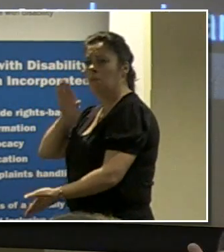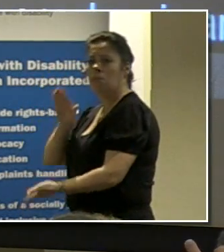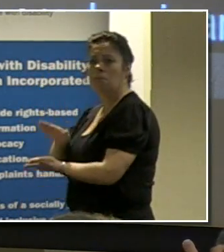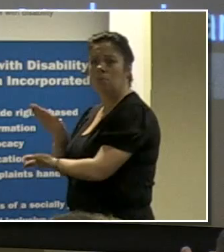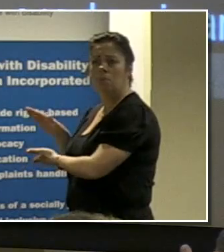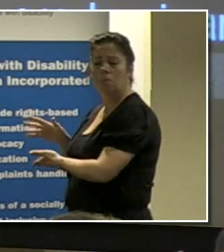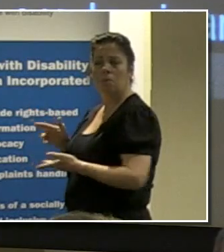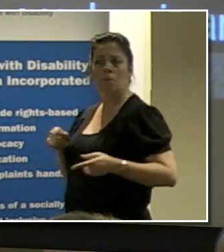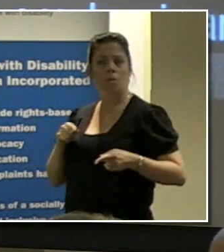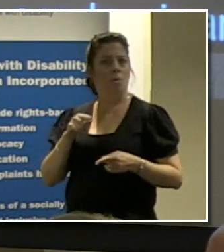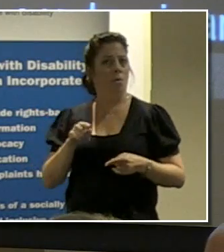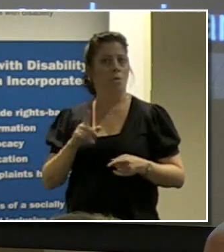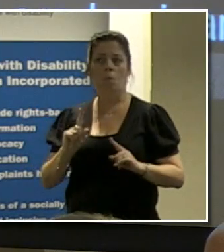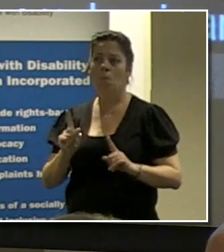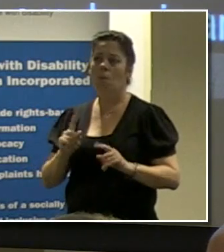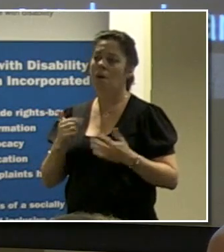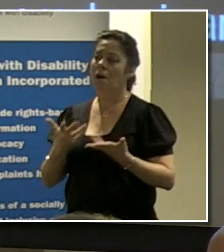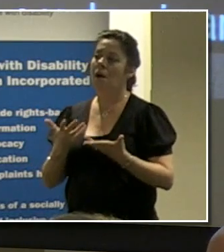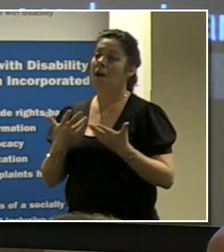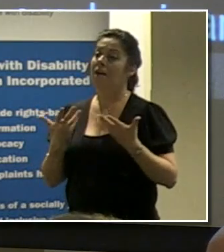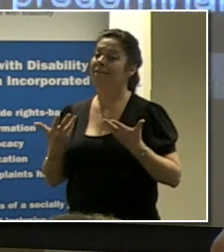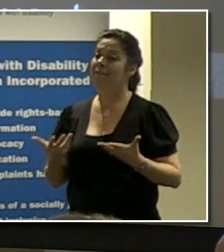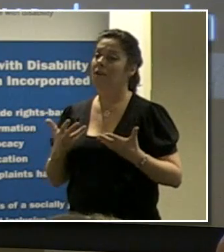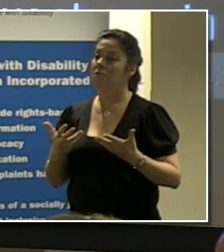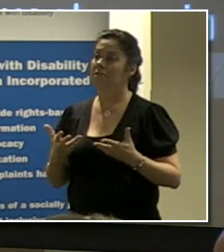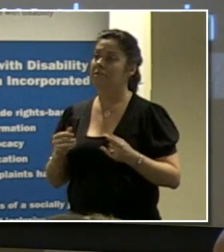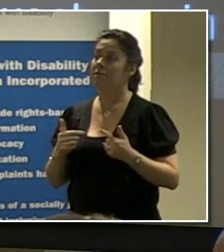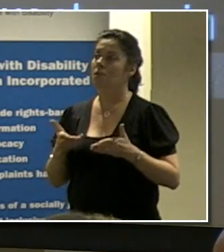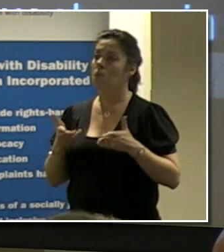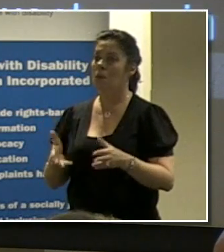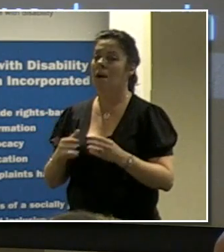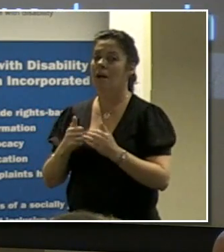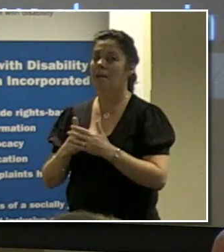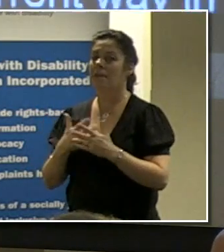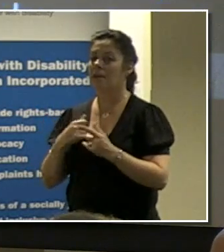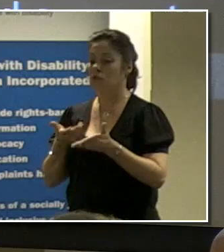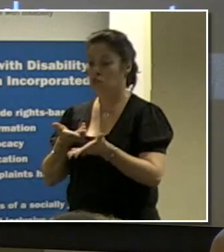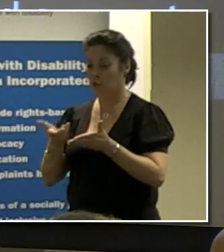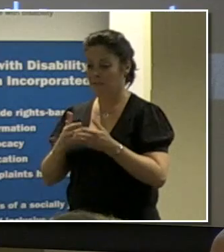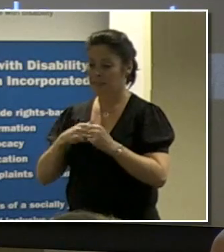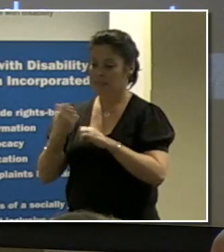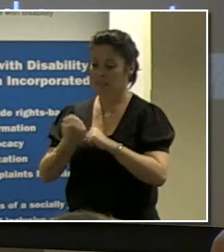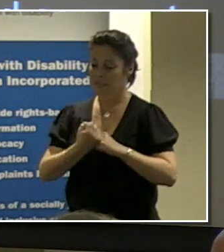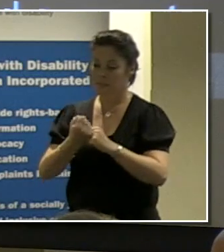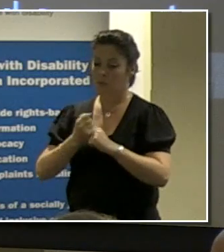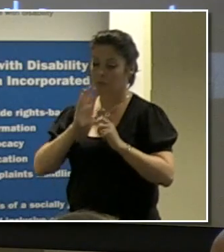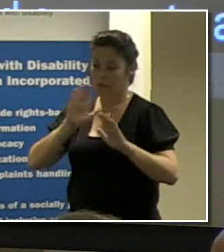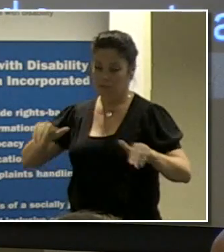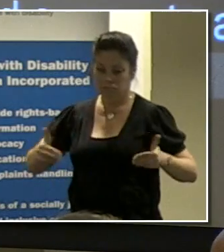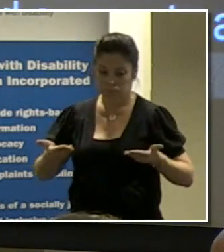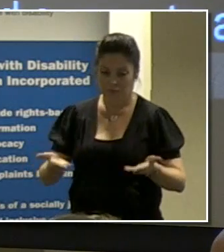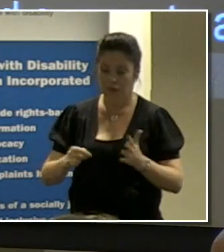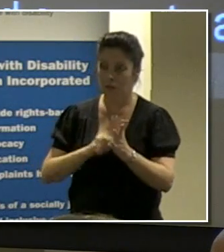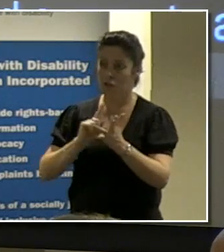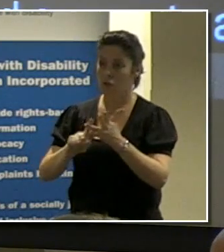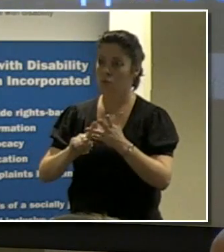the current way in which services and supports are delivered to children. So let me use